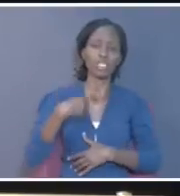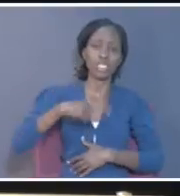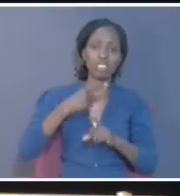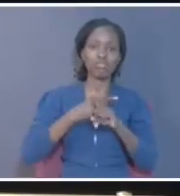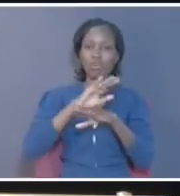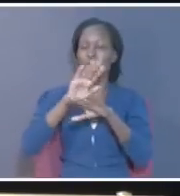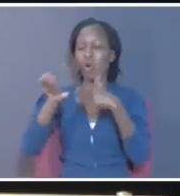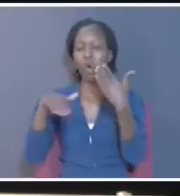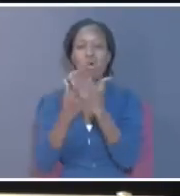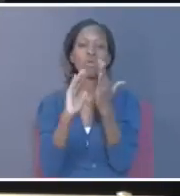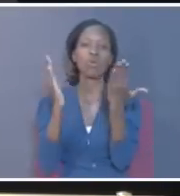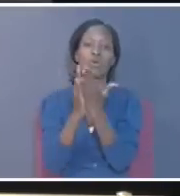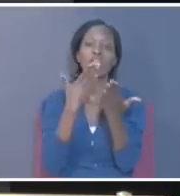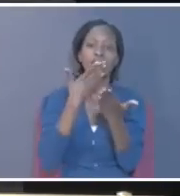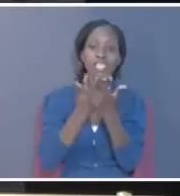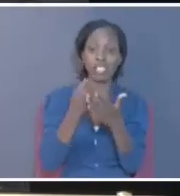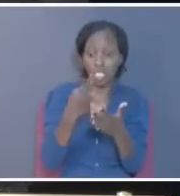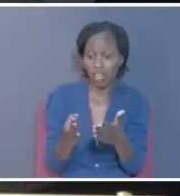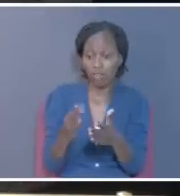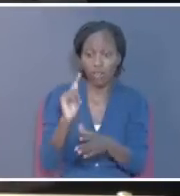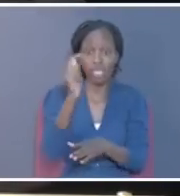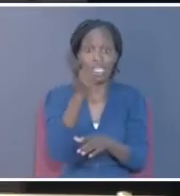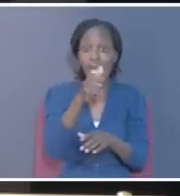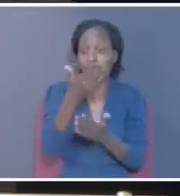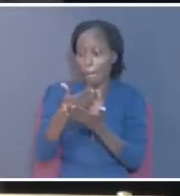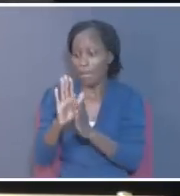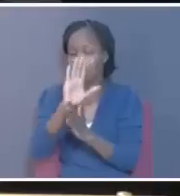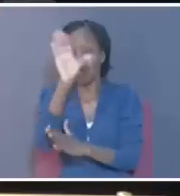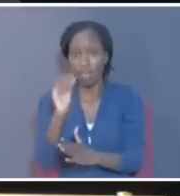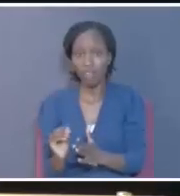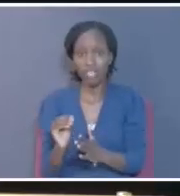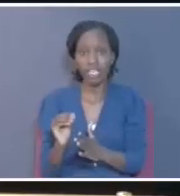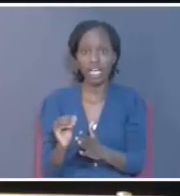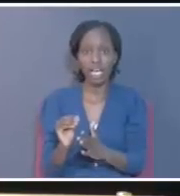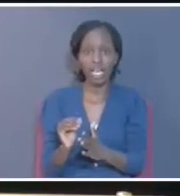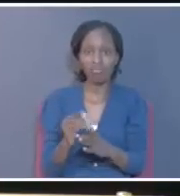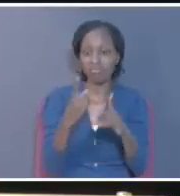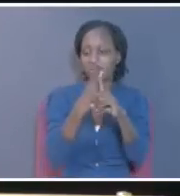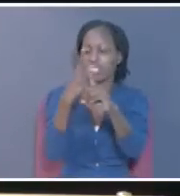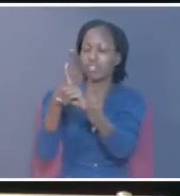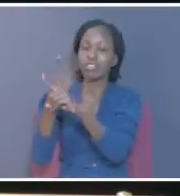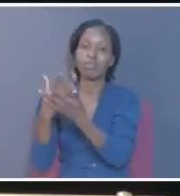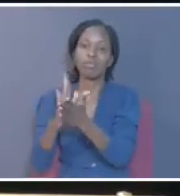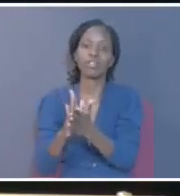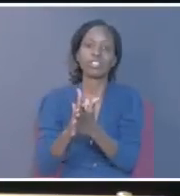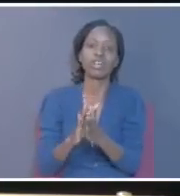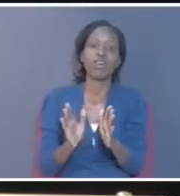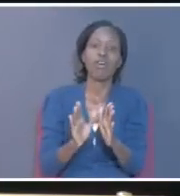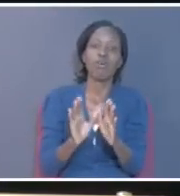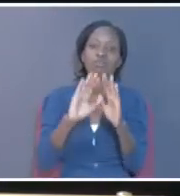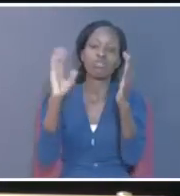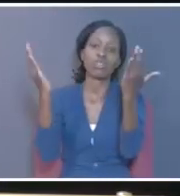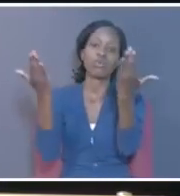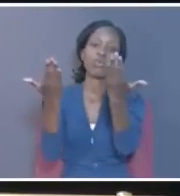you. If you're joining us from Kenya, other parts of Africa, Asia, Europe, North and South